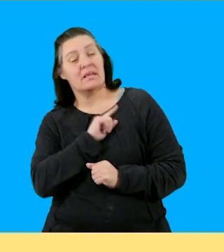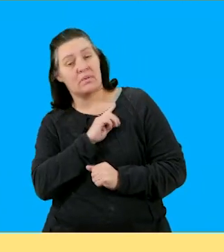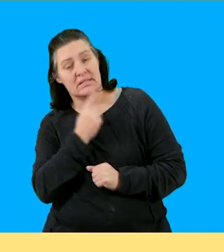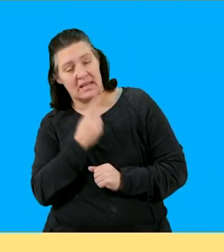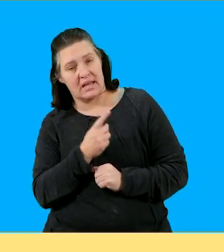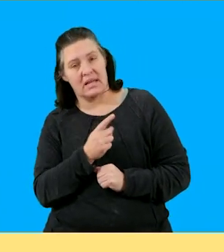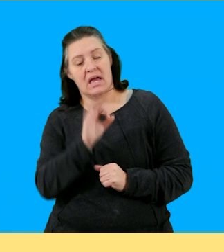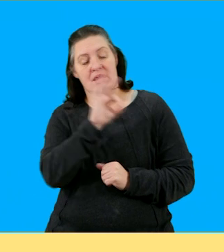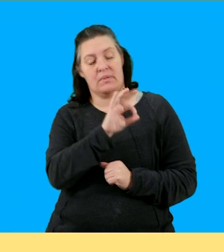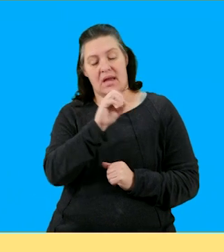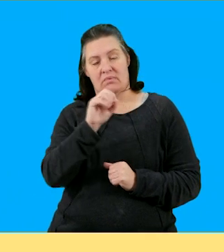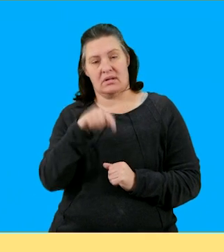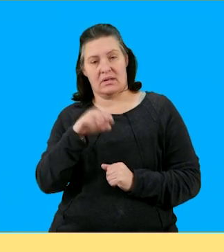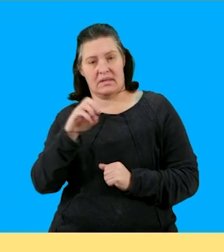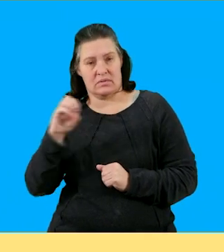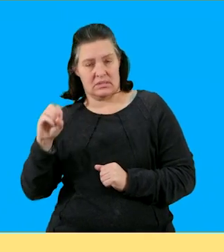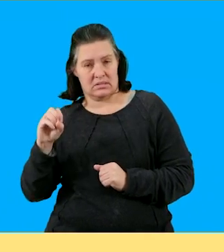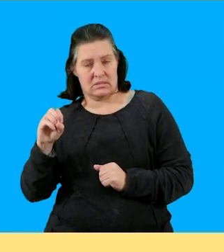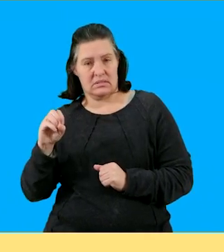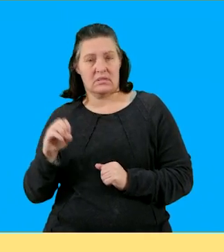therefore say 300,000